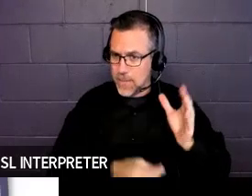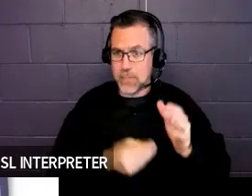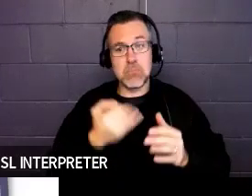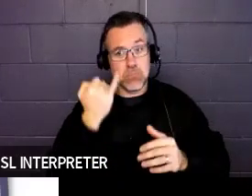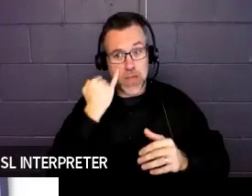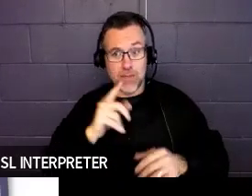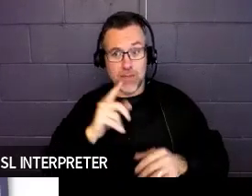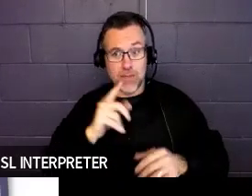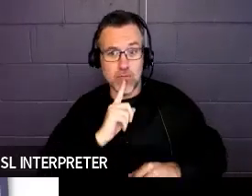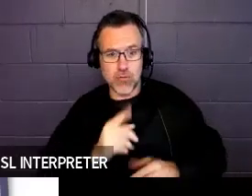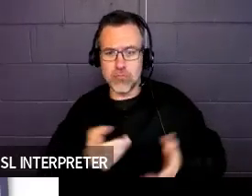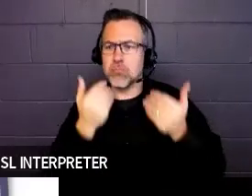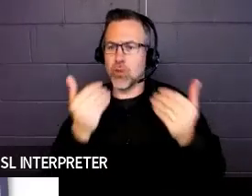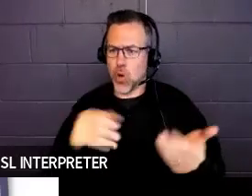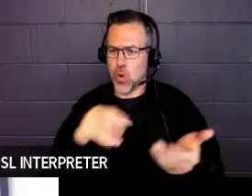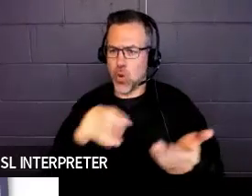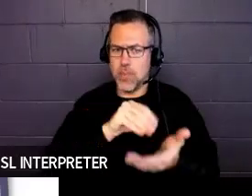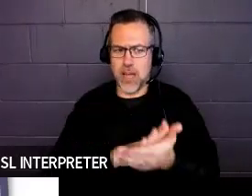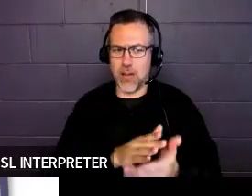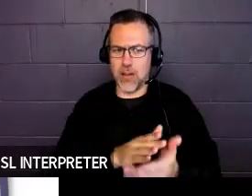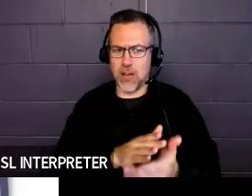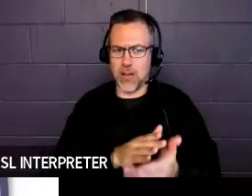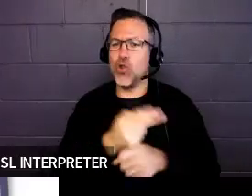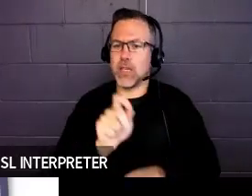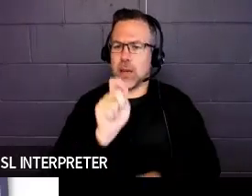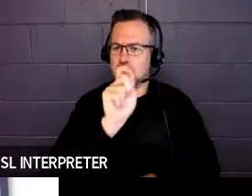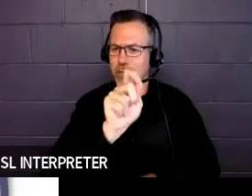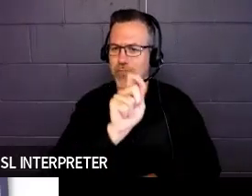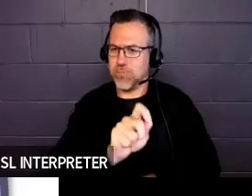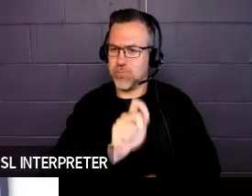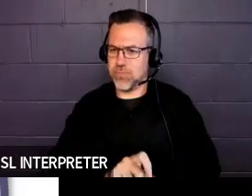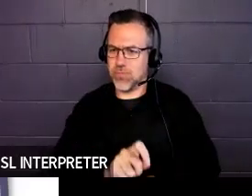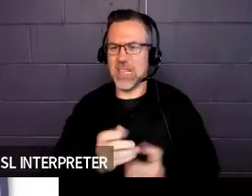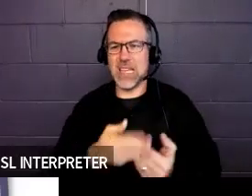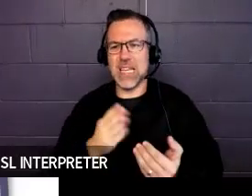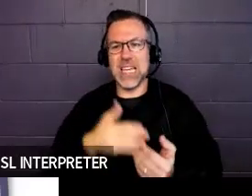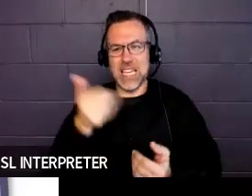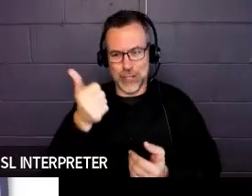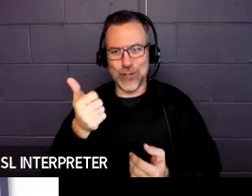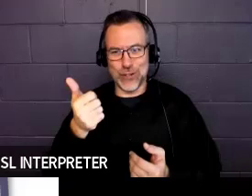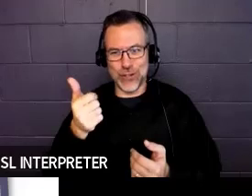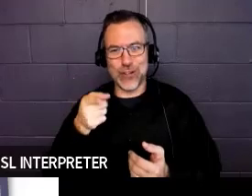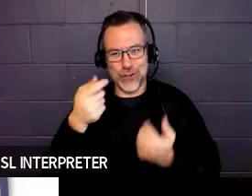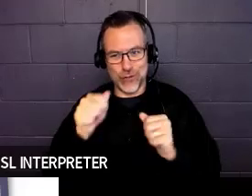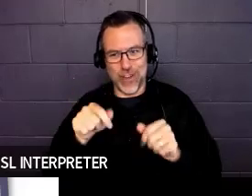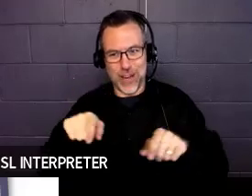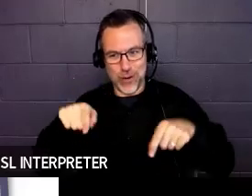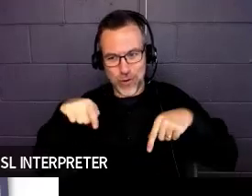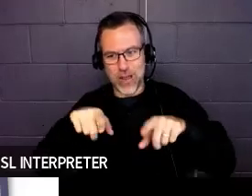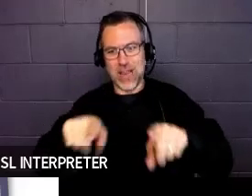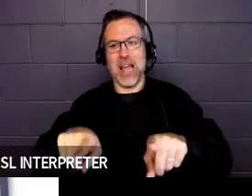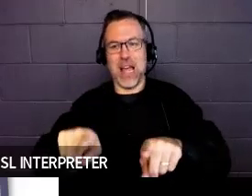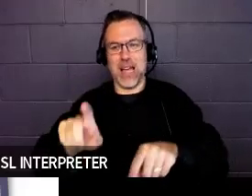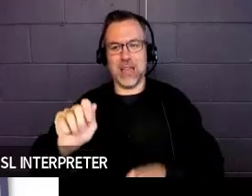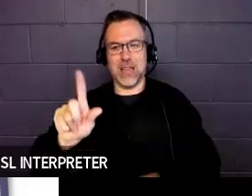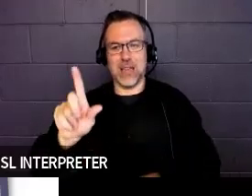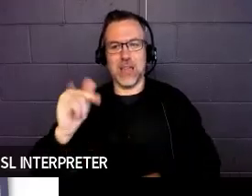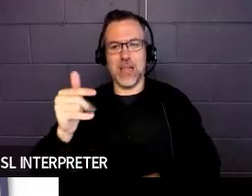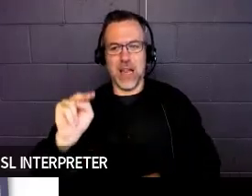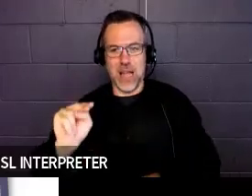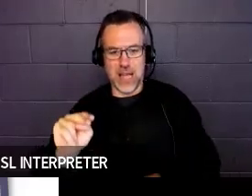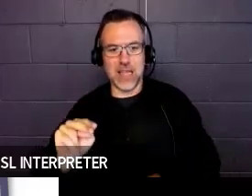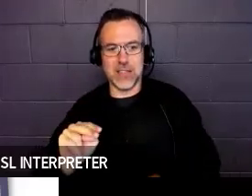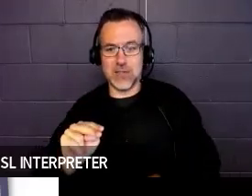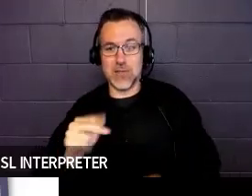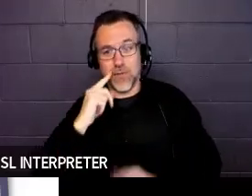case, feel free to put them in a bulleted list. Makes it much easier when you're trying to align those skill gaps in section 4